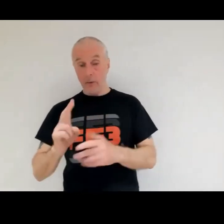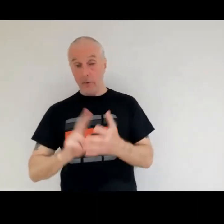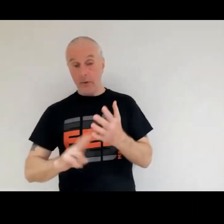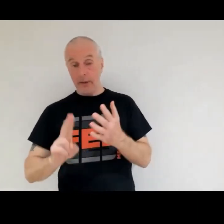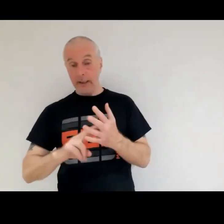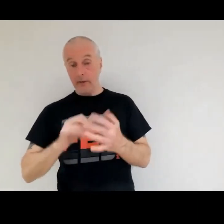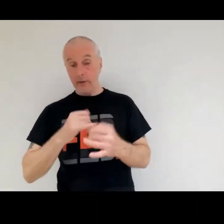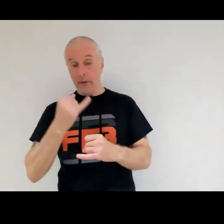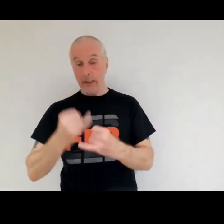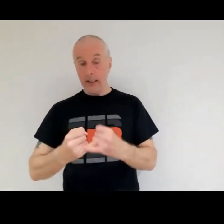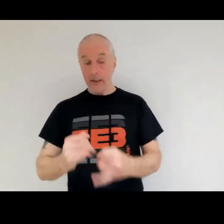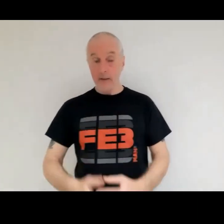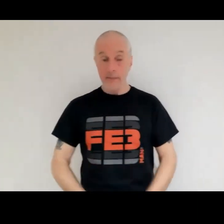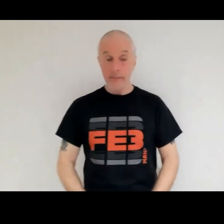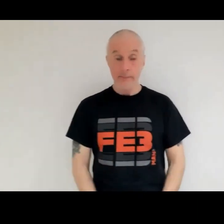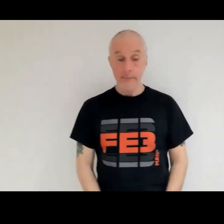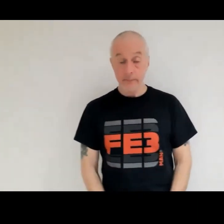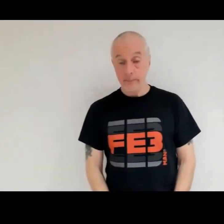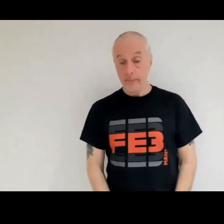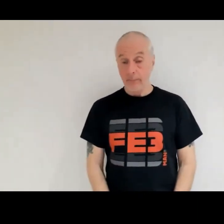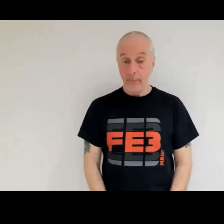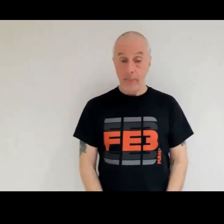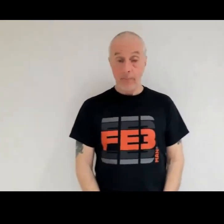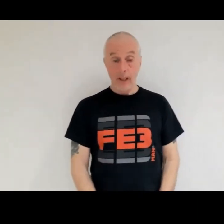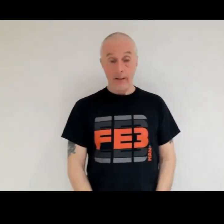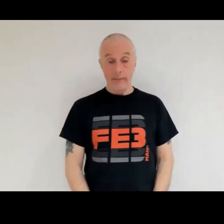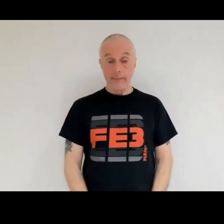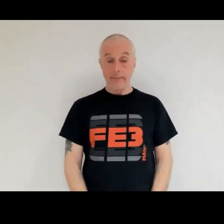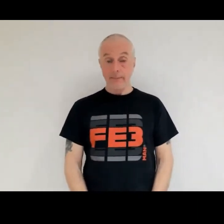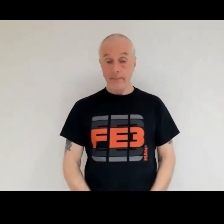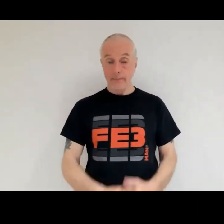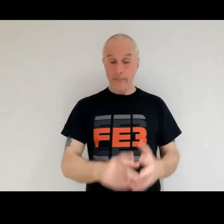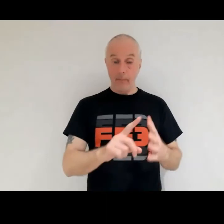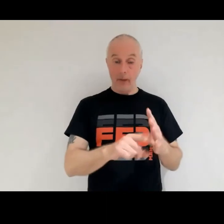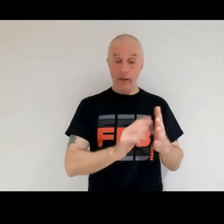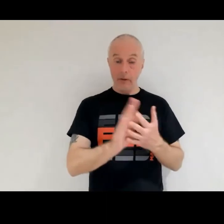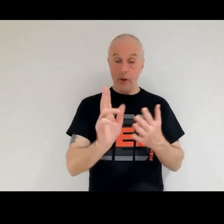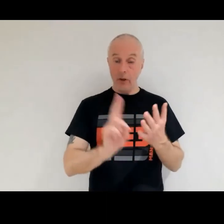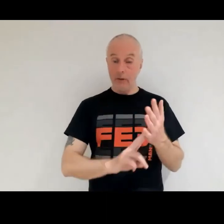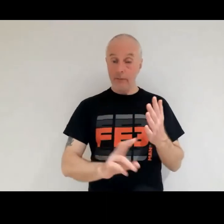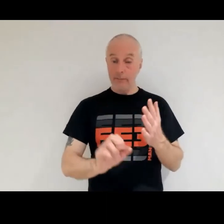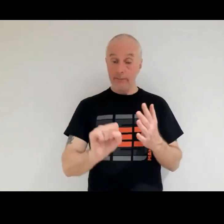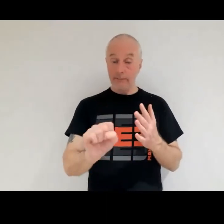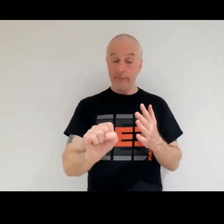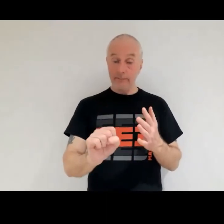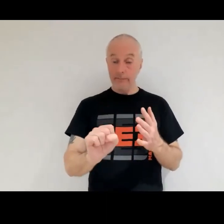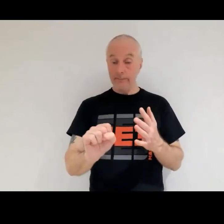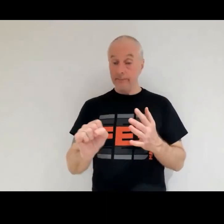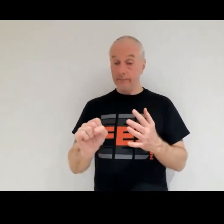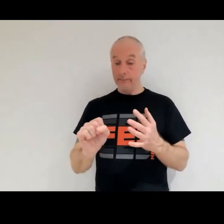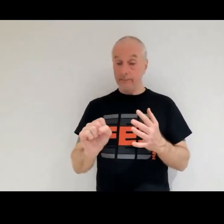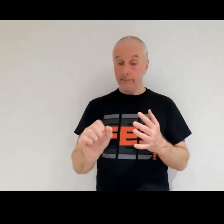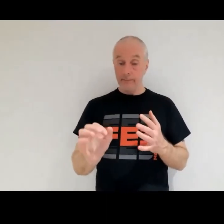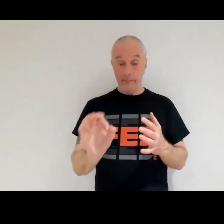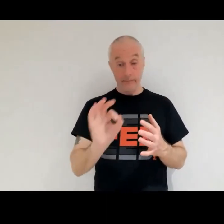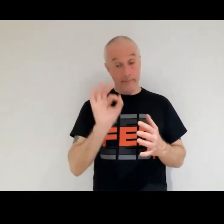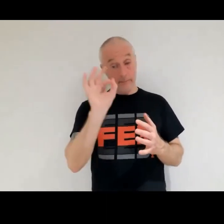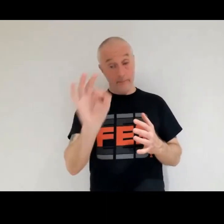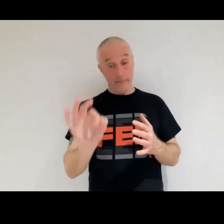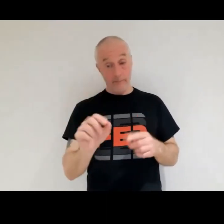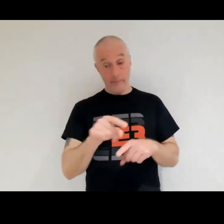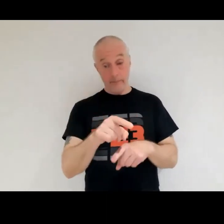Thank you, Tommy. Brilliant. So I'm just going to move straight on to a question from John. And he asks, one of the problems that was supposed to have